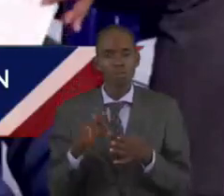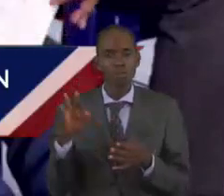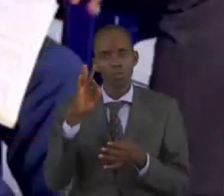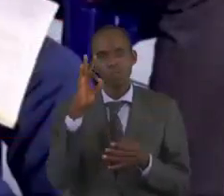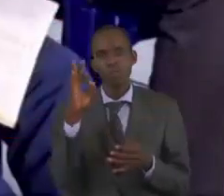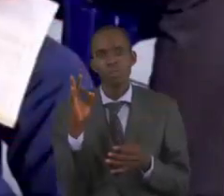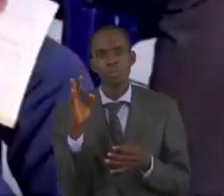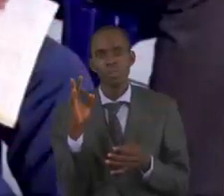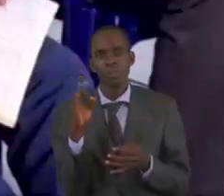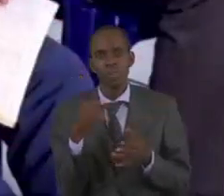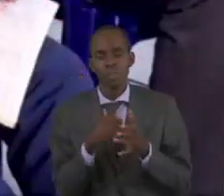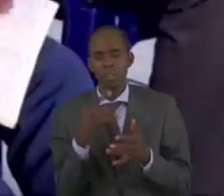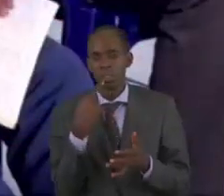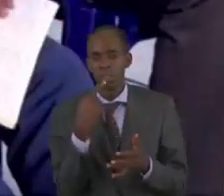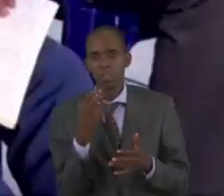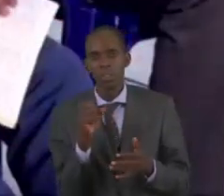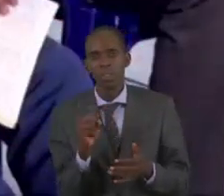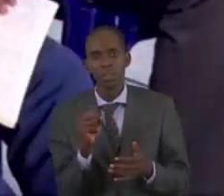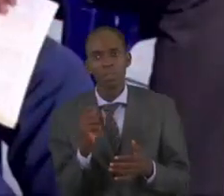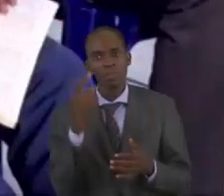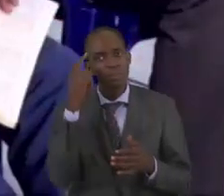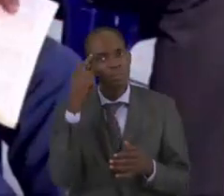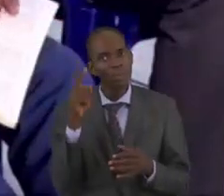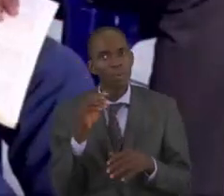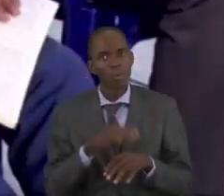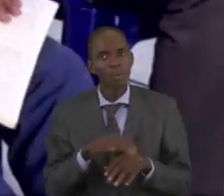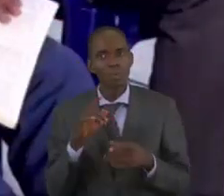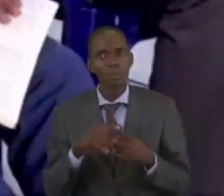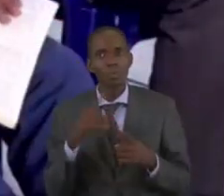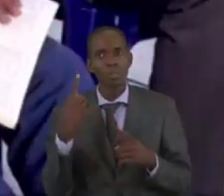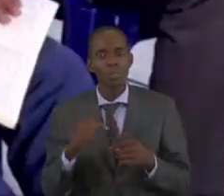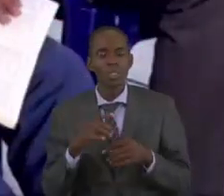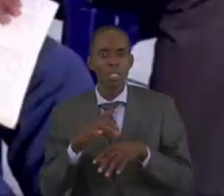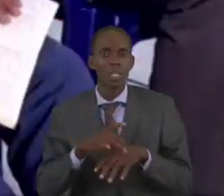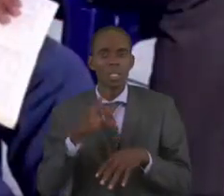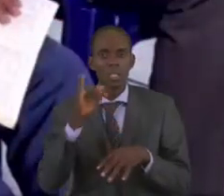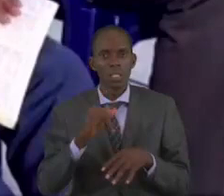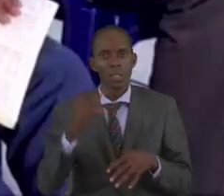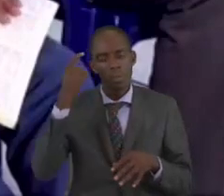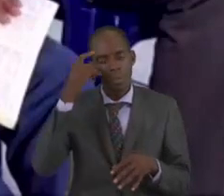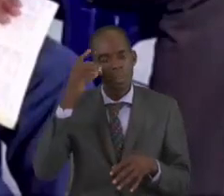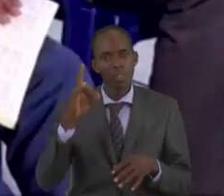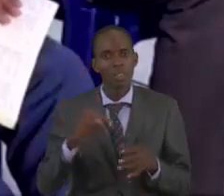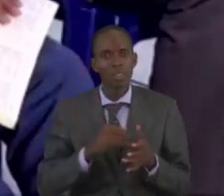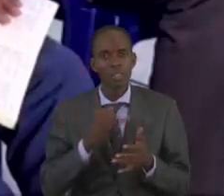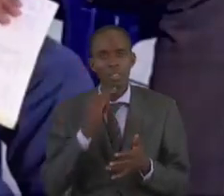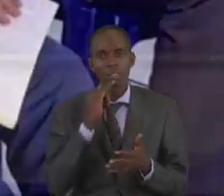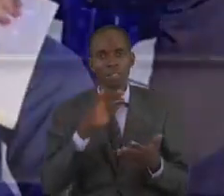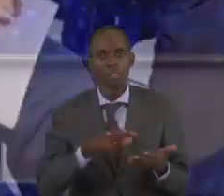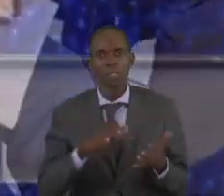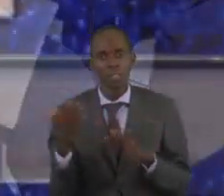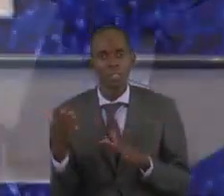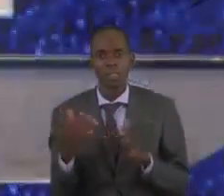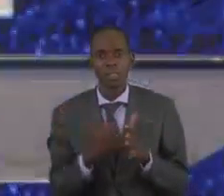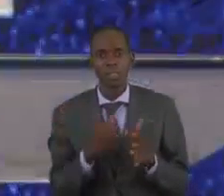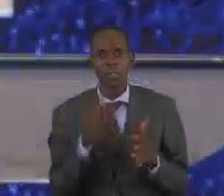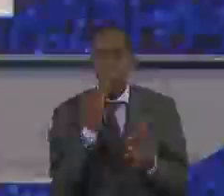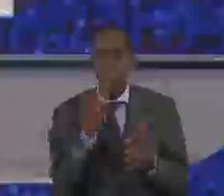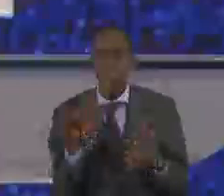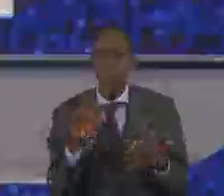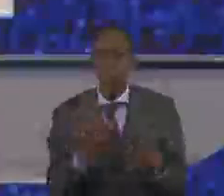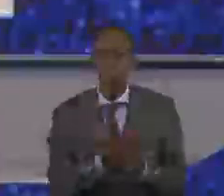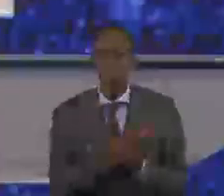6, it says, for to be carnally minded is death, is damnation,